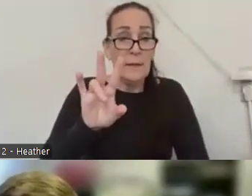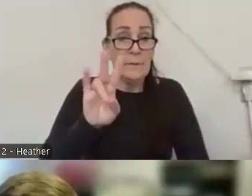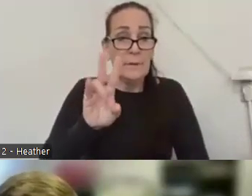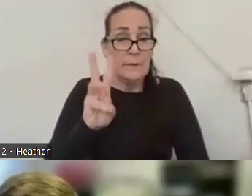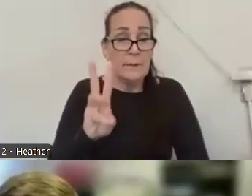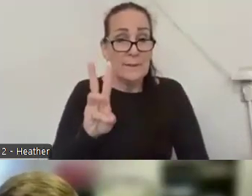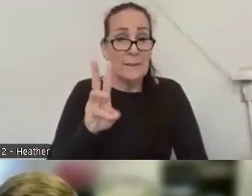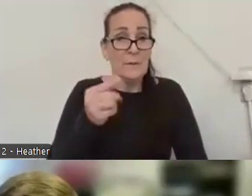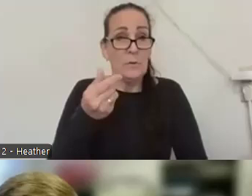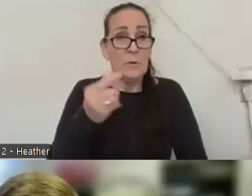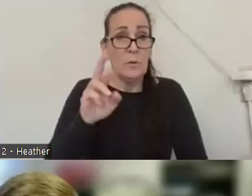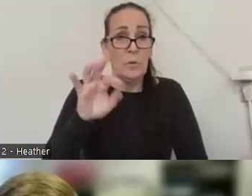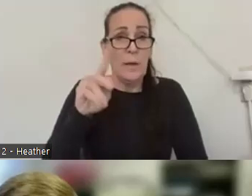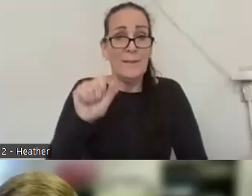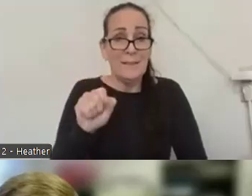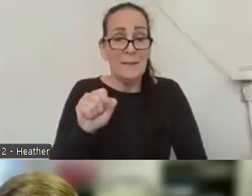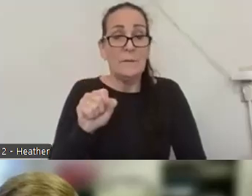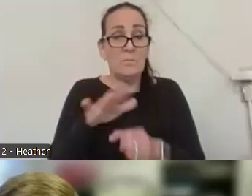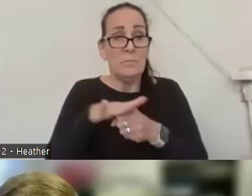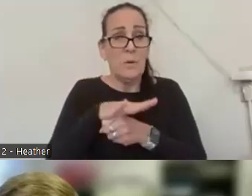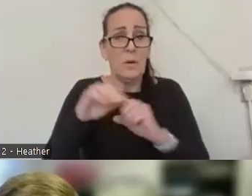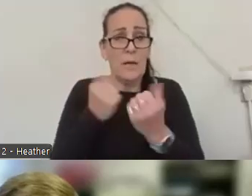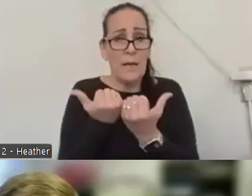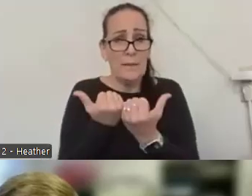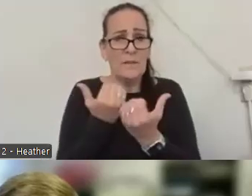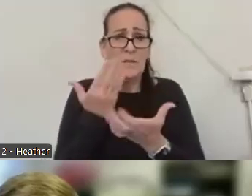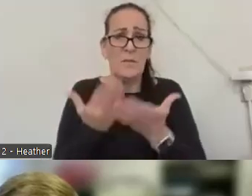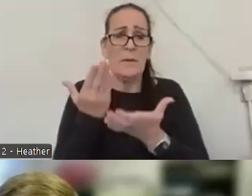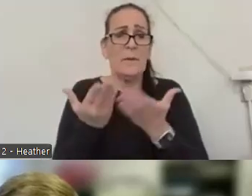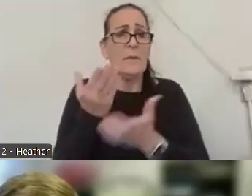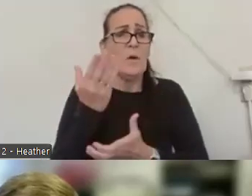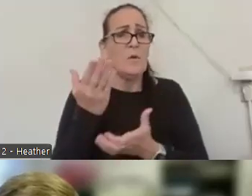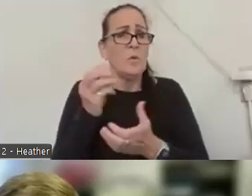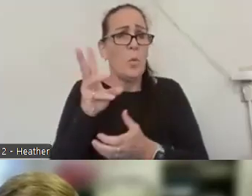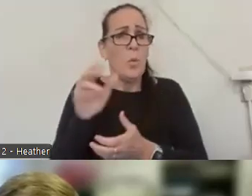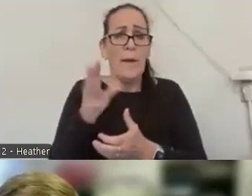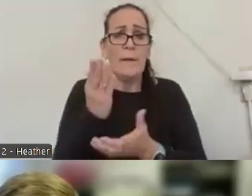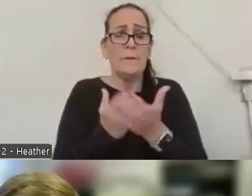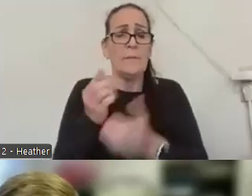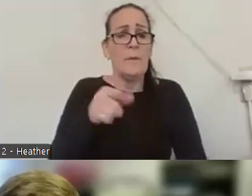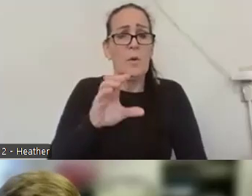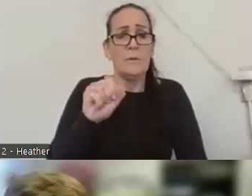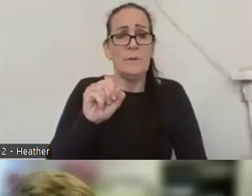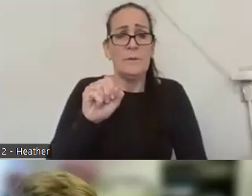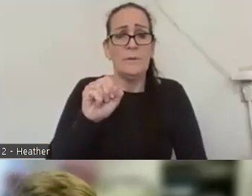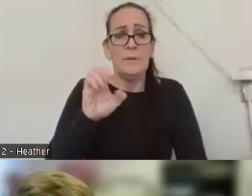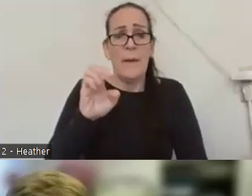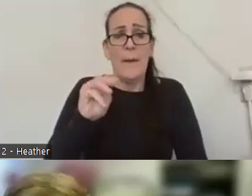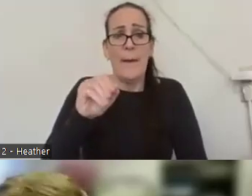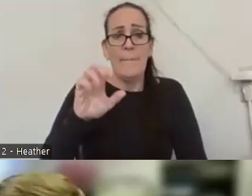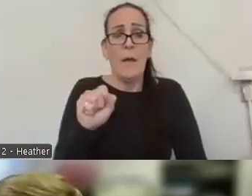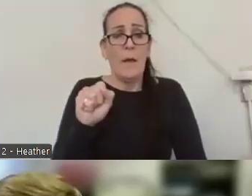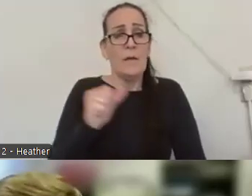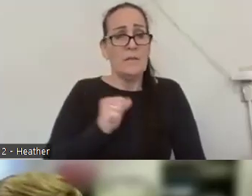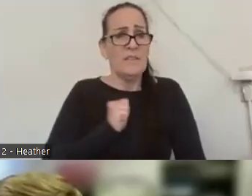for semi-self-sufficient niche local organizations serving aging communities to partner with and diffuse out the funding a little